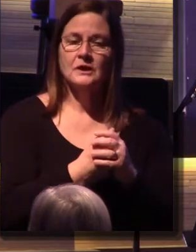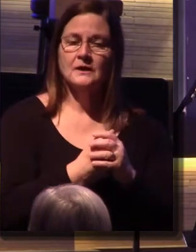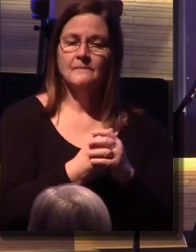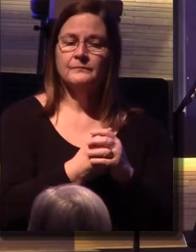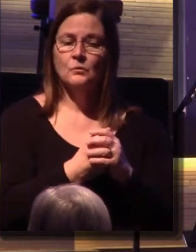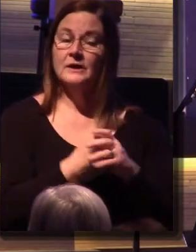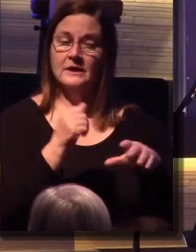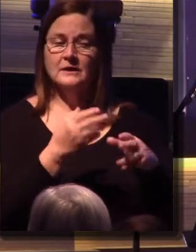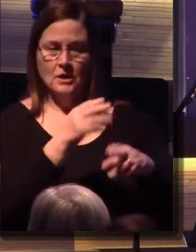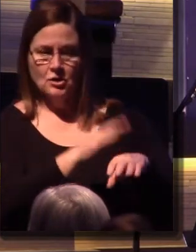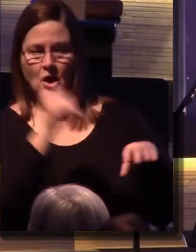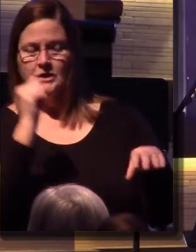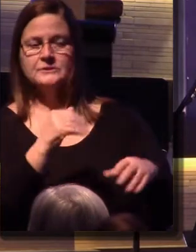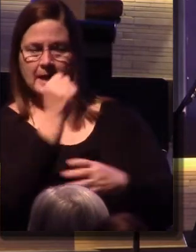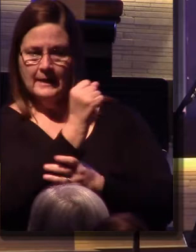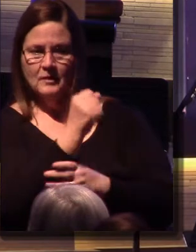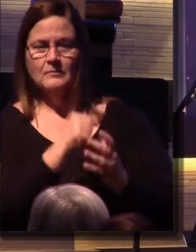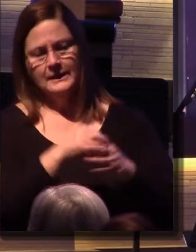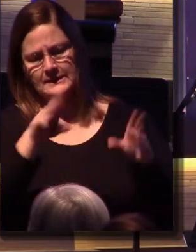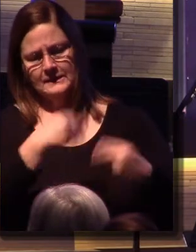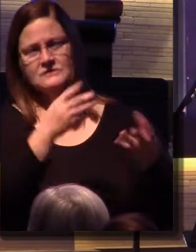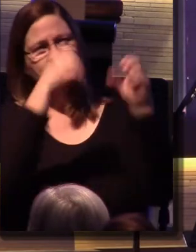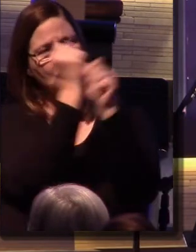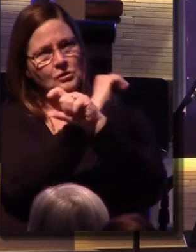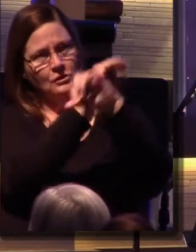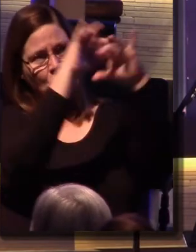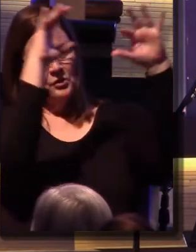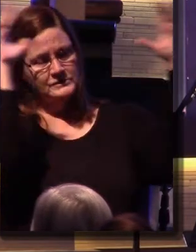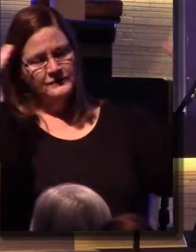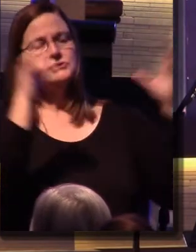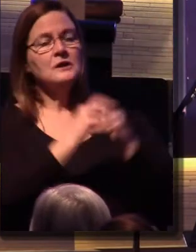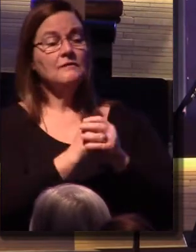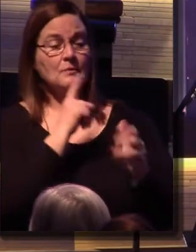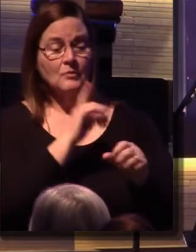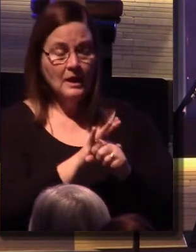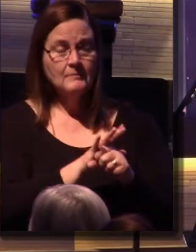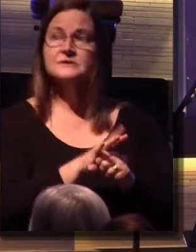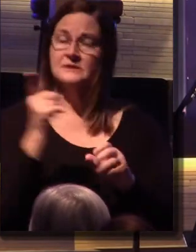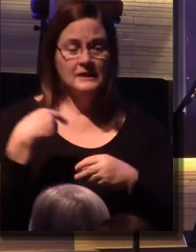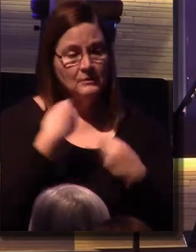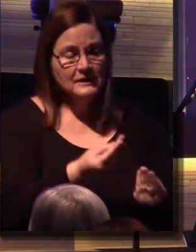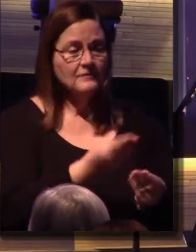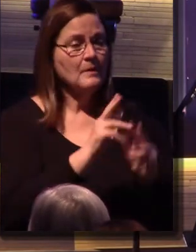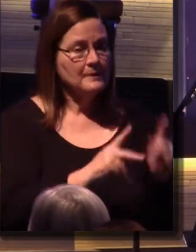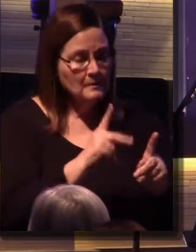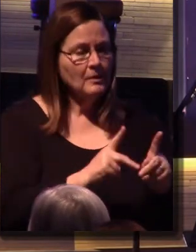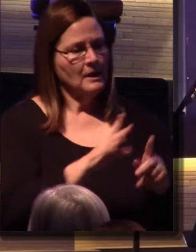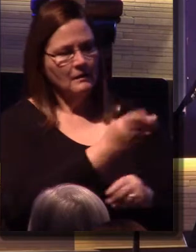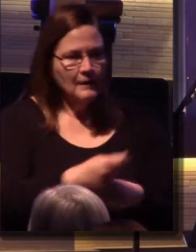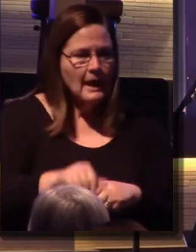2, when he calls him and he gives him this glorious vision of the promise that he was going to make to him in giving him